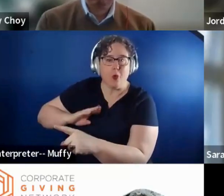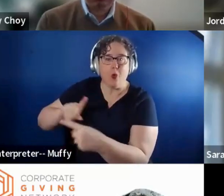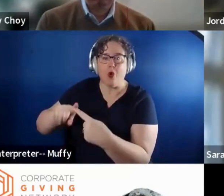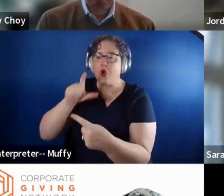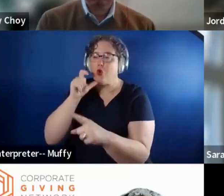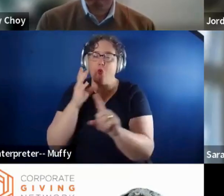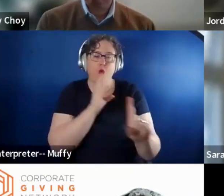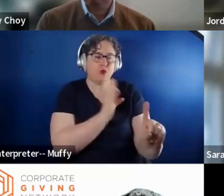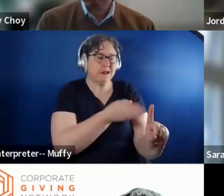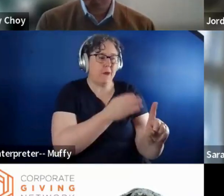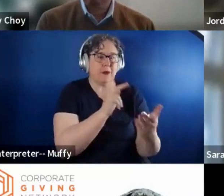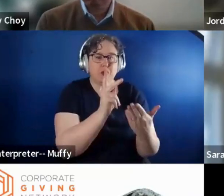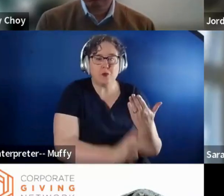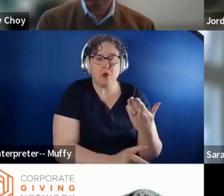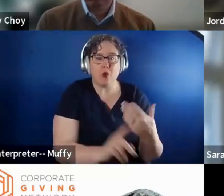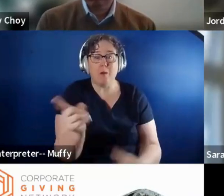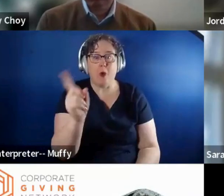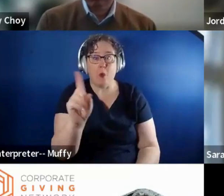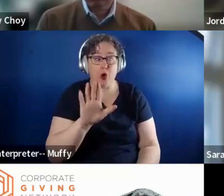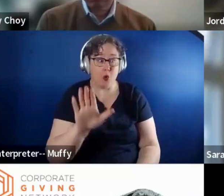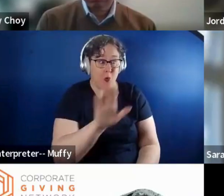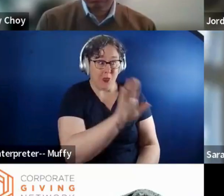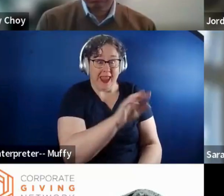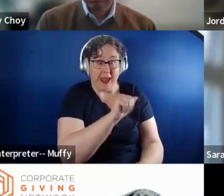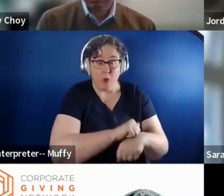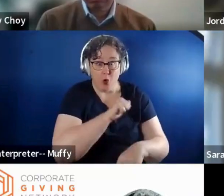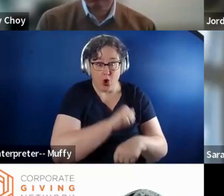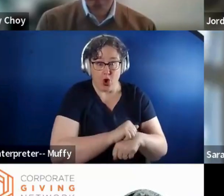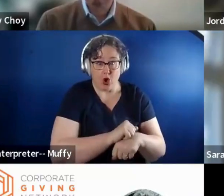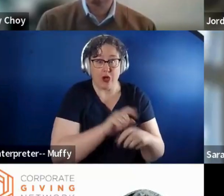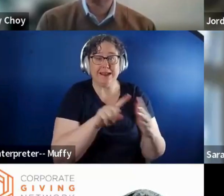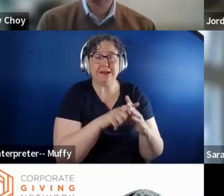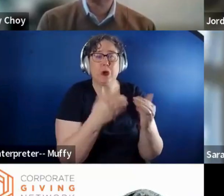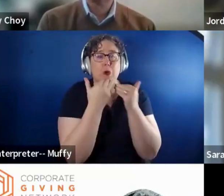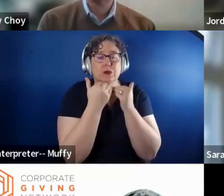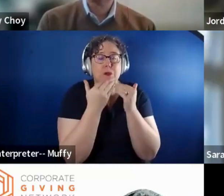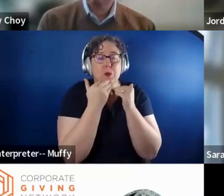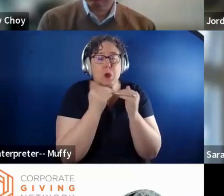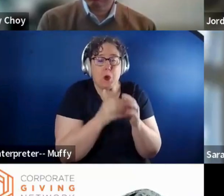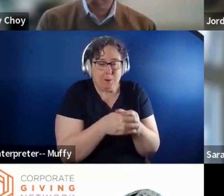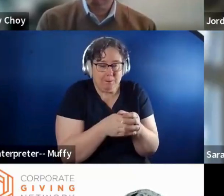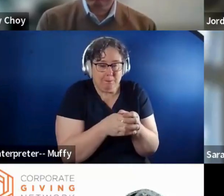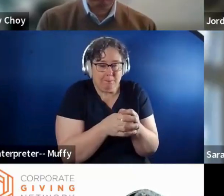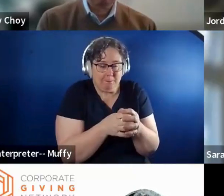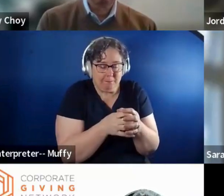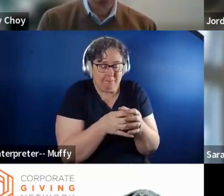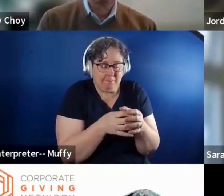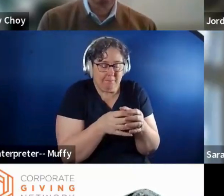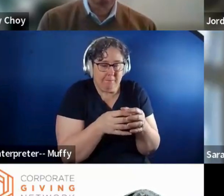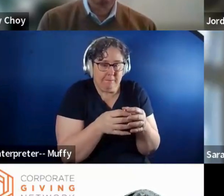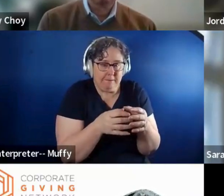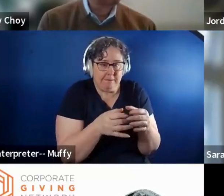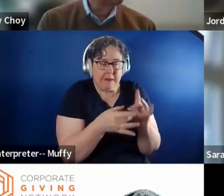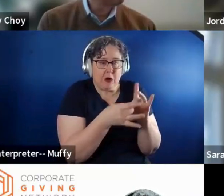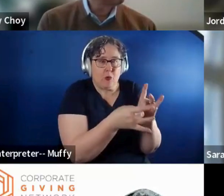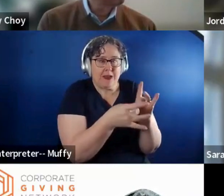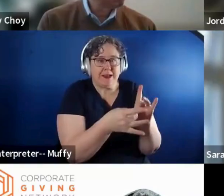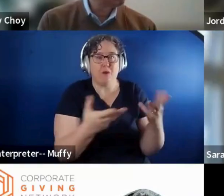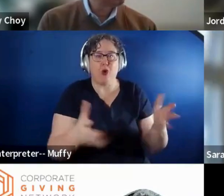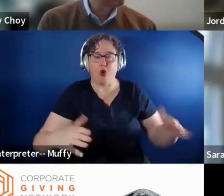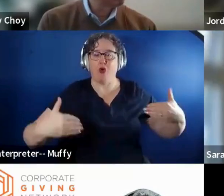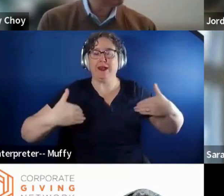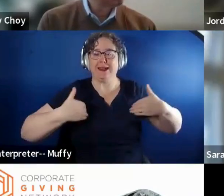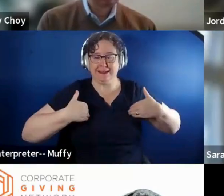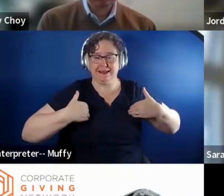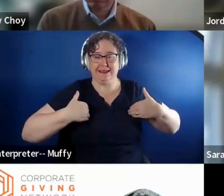your programs, where do they work, starting small and building those relationships that already exist will